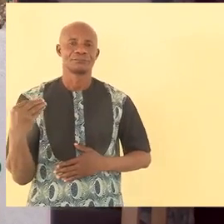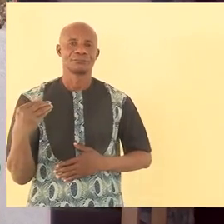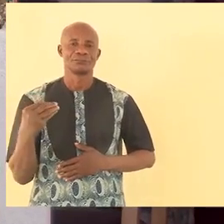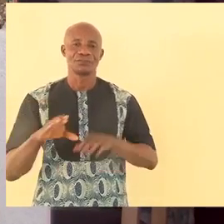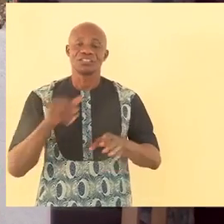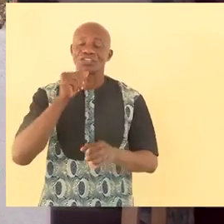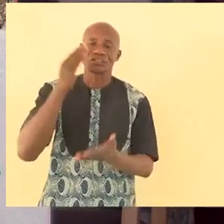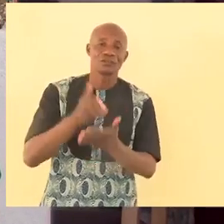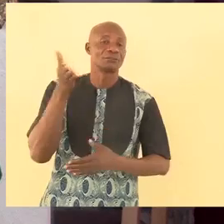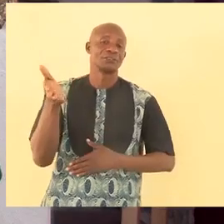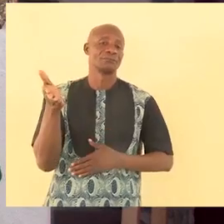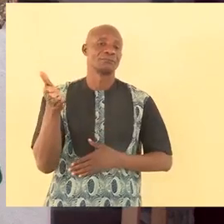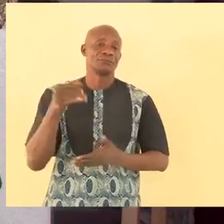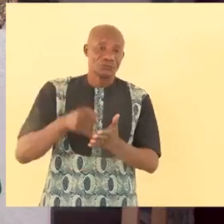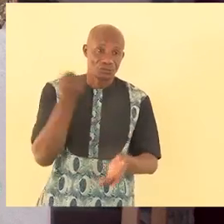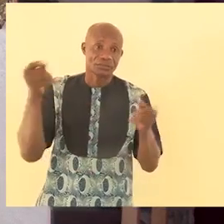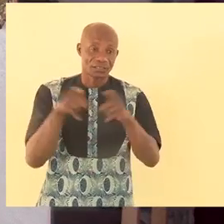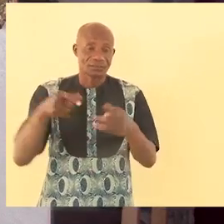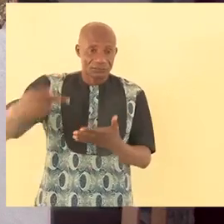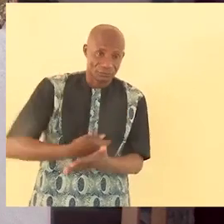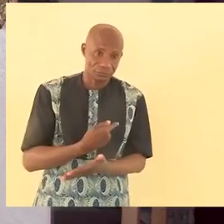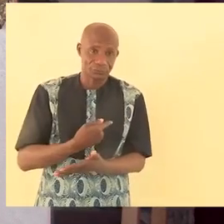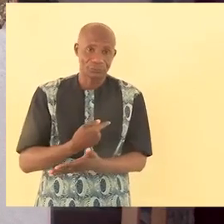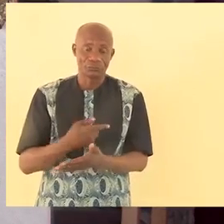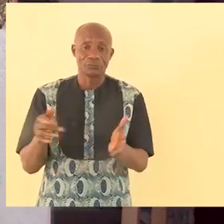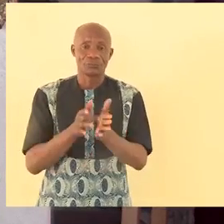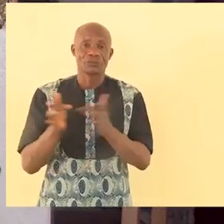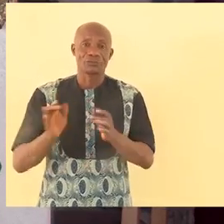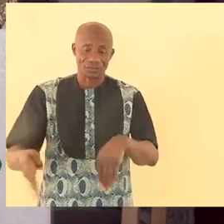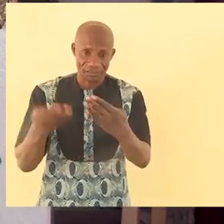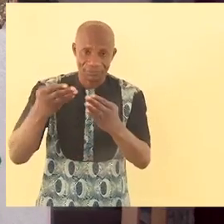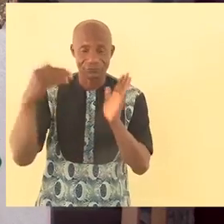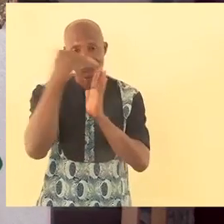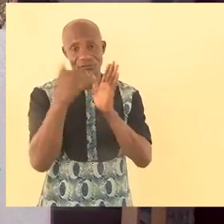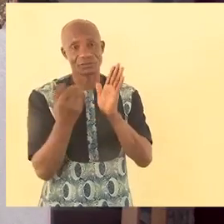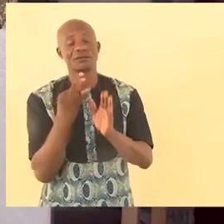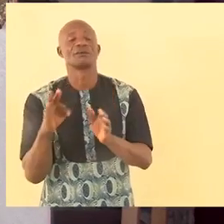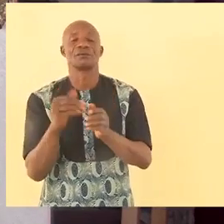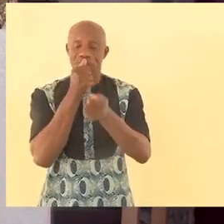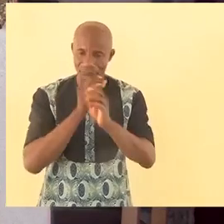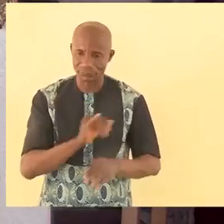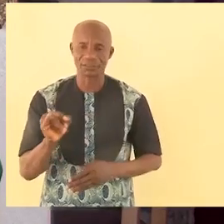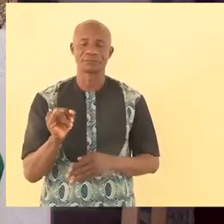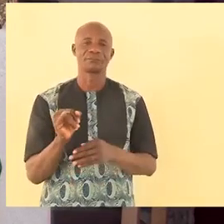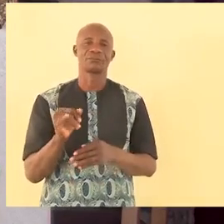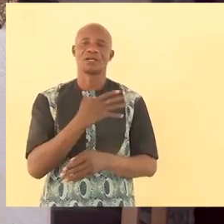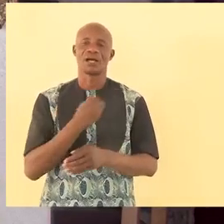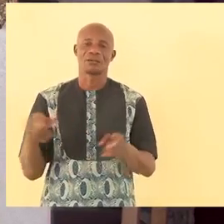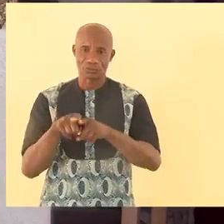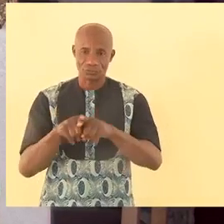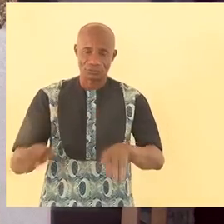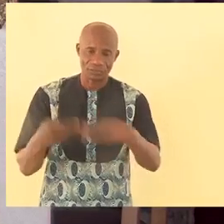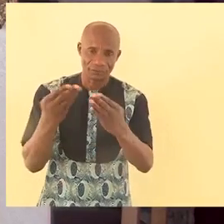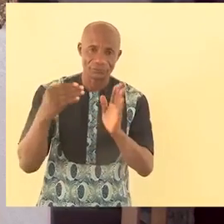And he didn't stop there. Just like the gospel we took today, Jesus gave a list of blessings, 4 of them, and